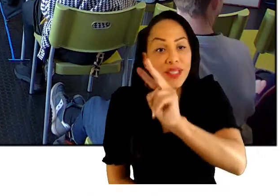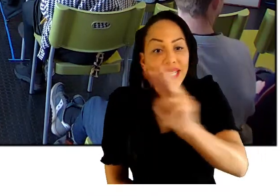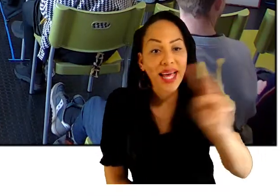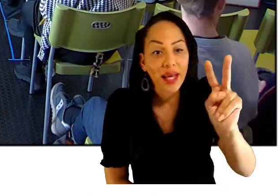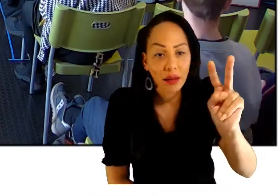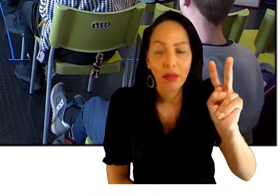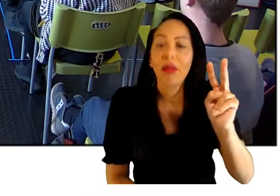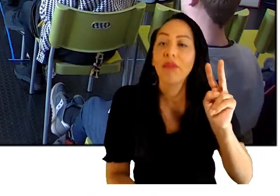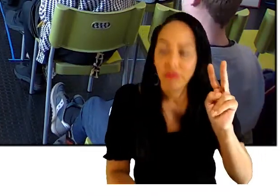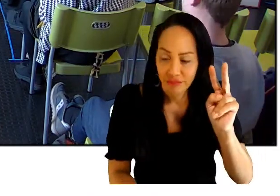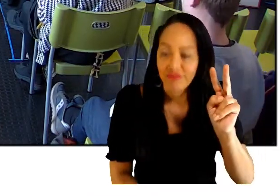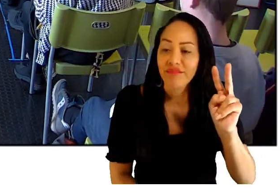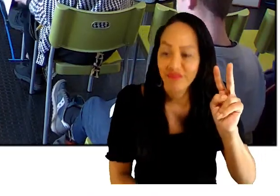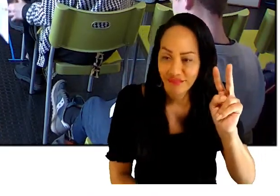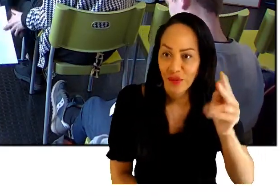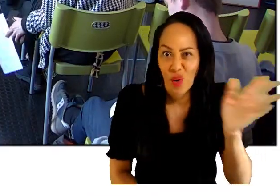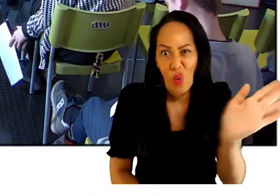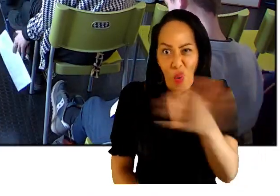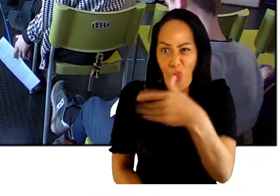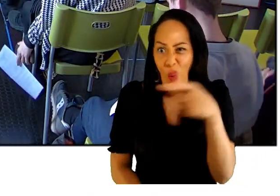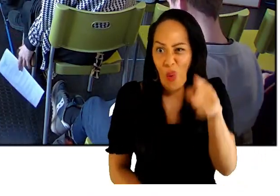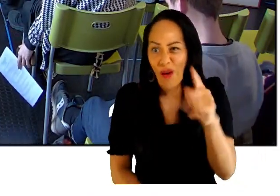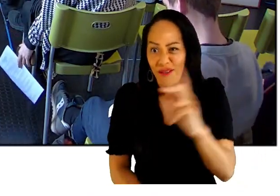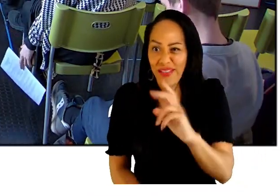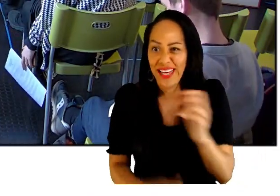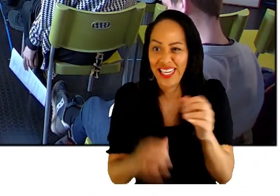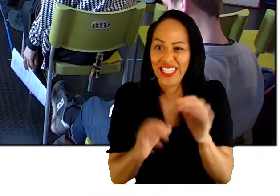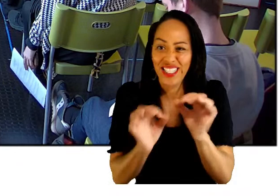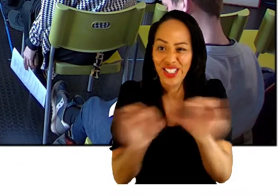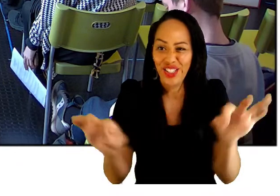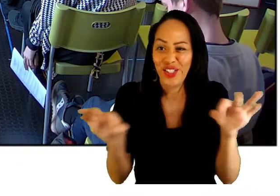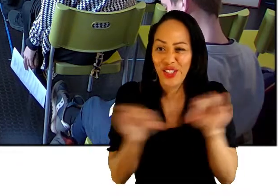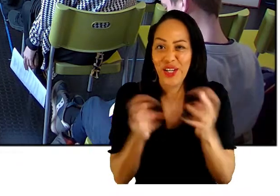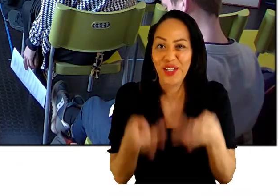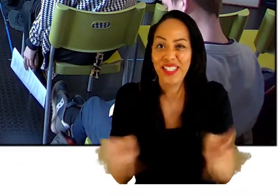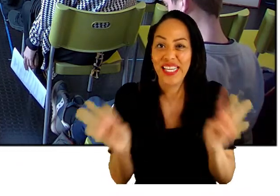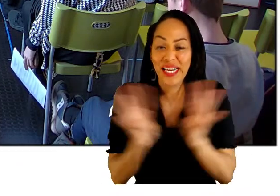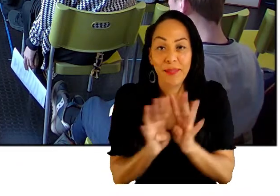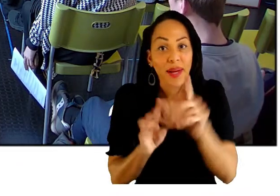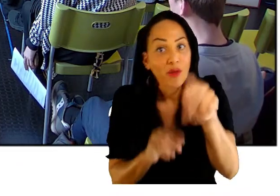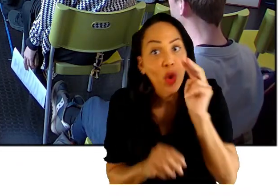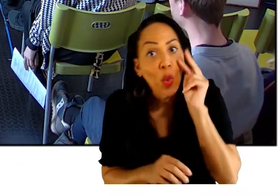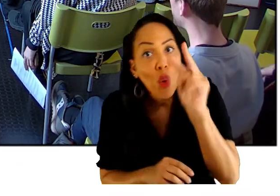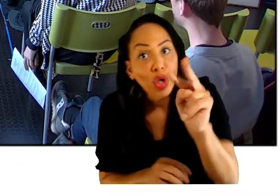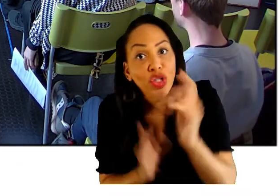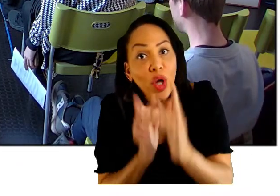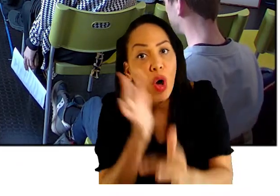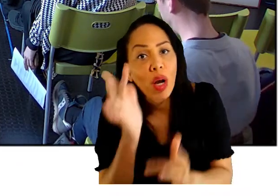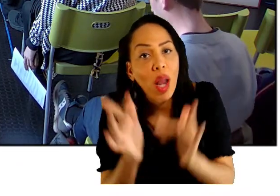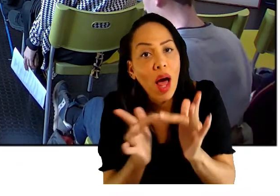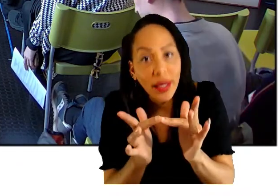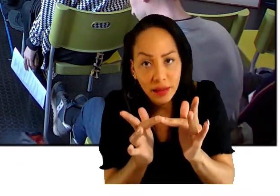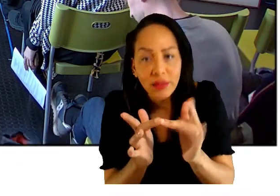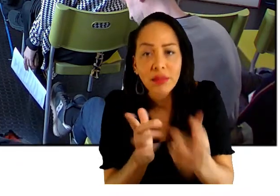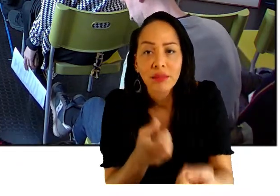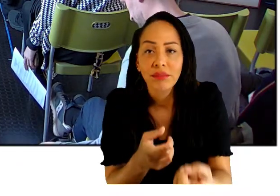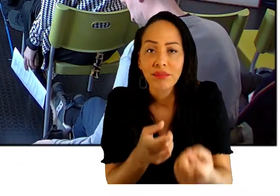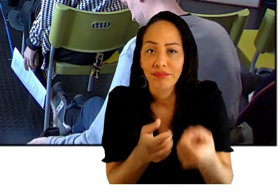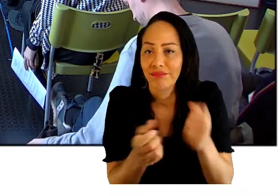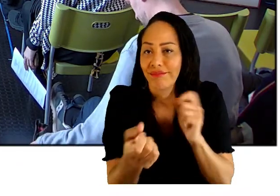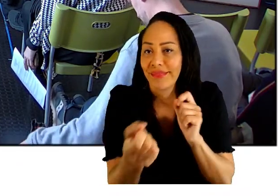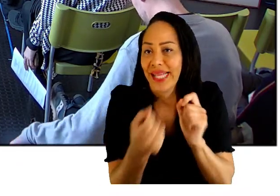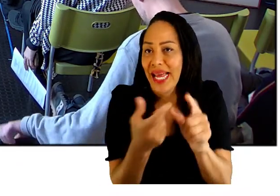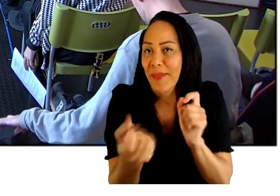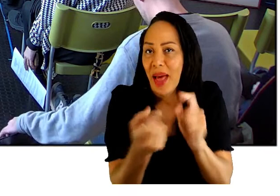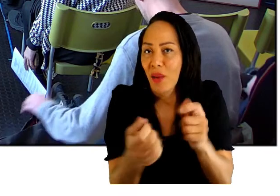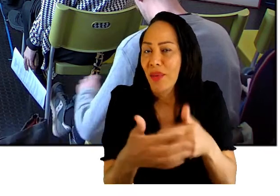All of you. And we'll be happy to help. If you're watching online, drop us a line on studio@watershed.co.uk with any